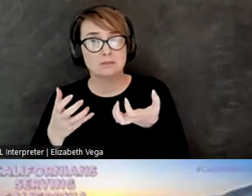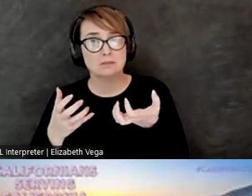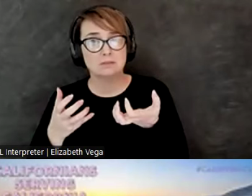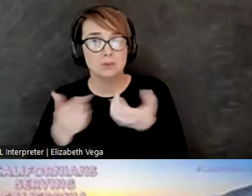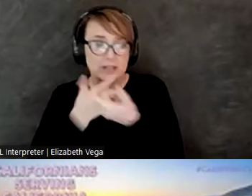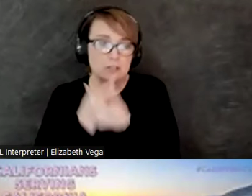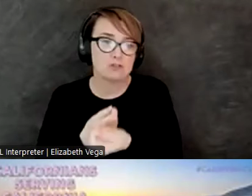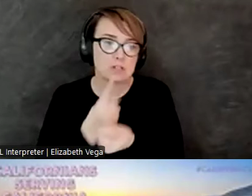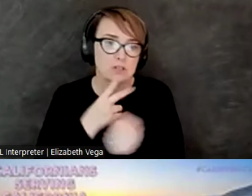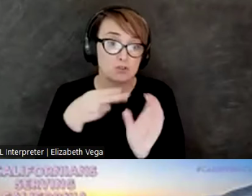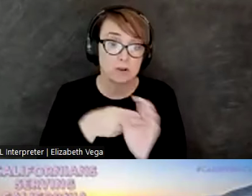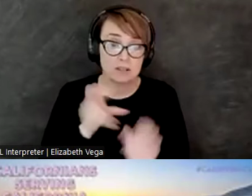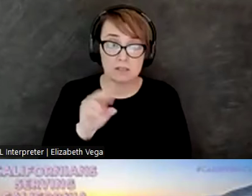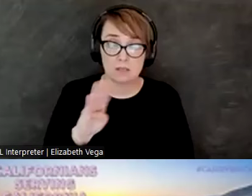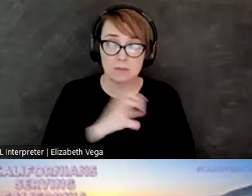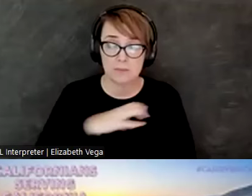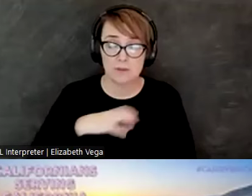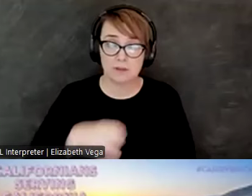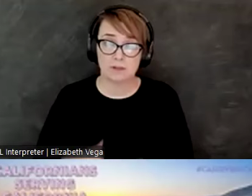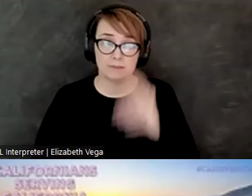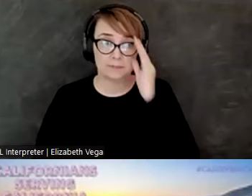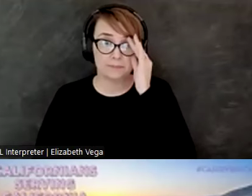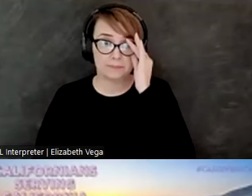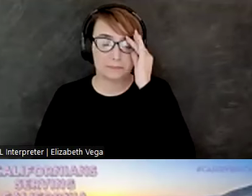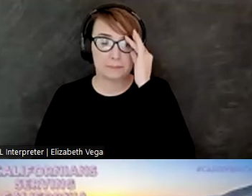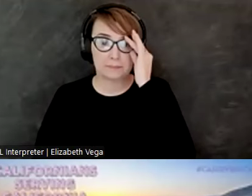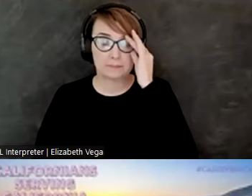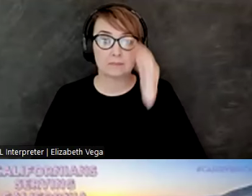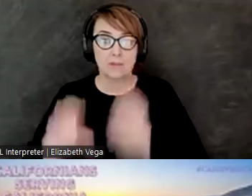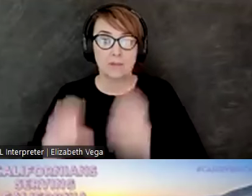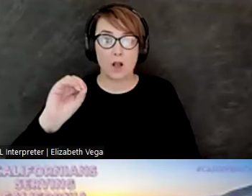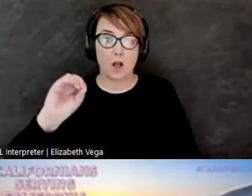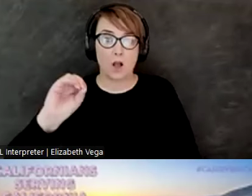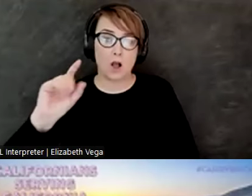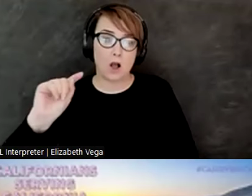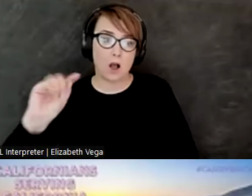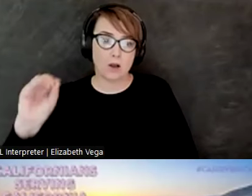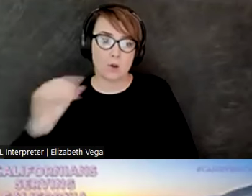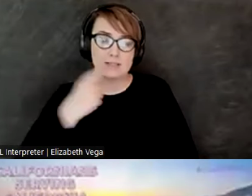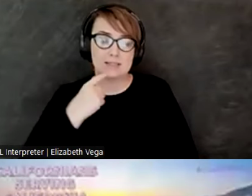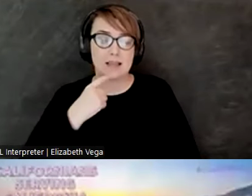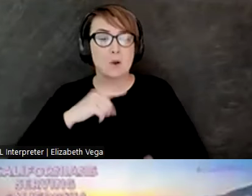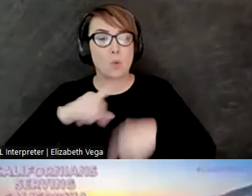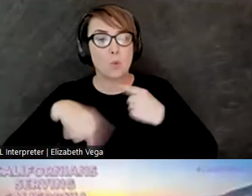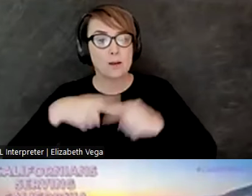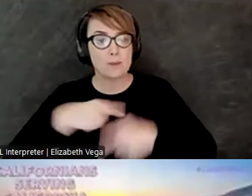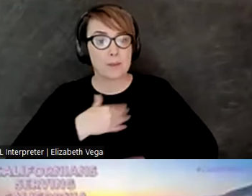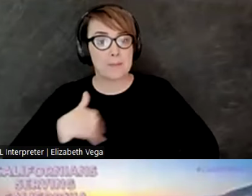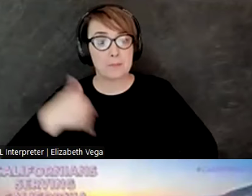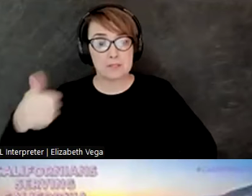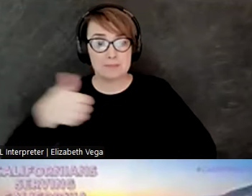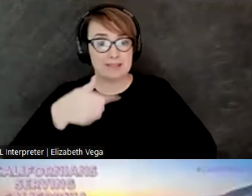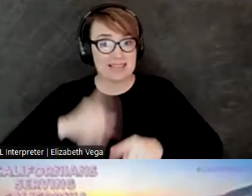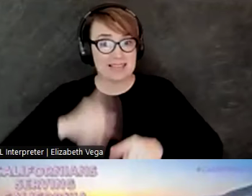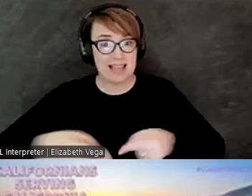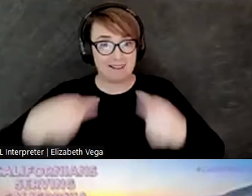the subcommittee. And Otto is asking, what about members who could not be here today?